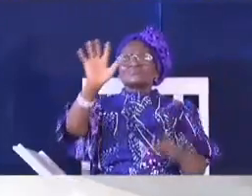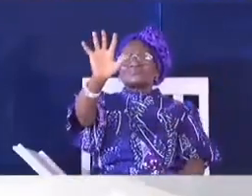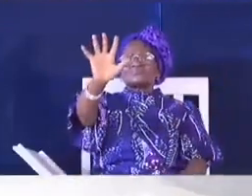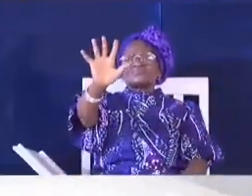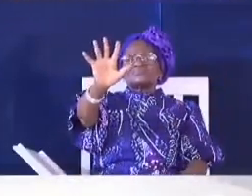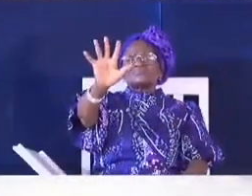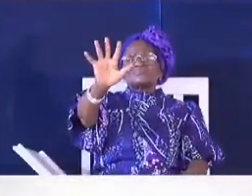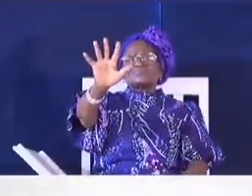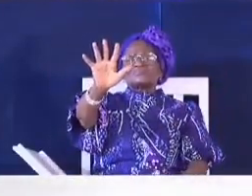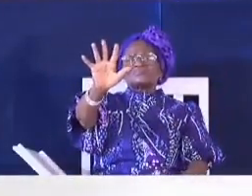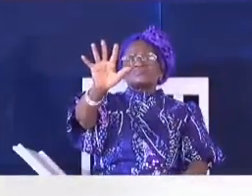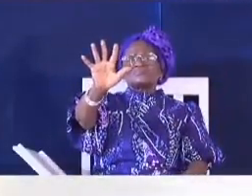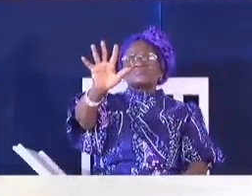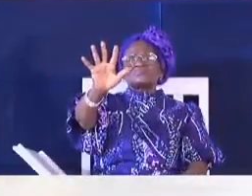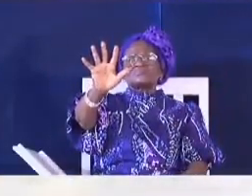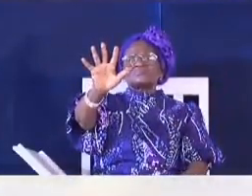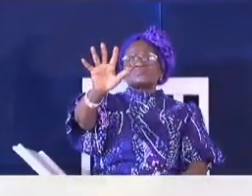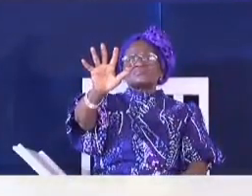4, 5.